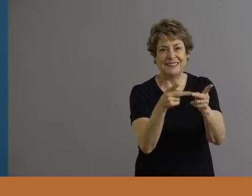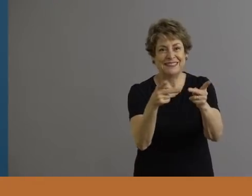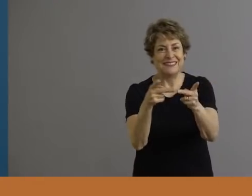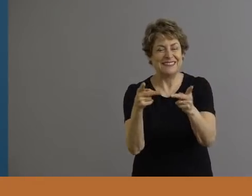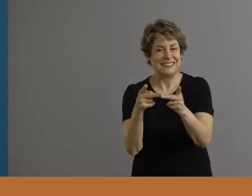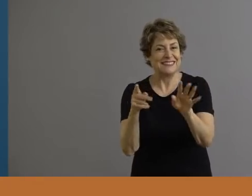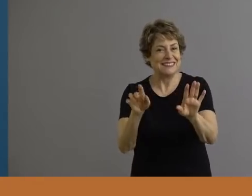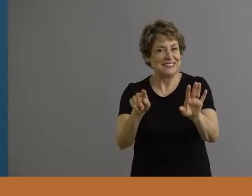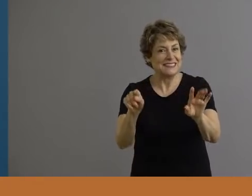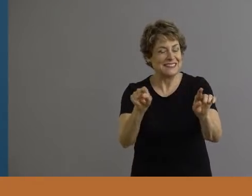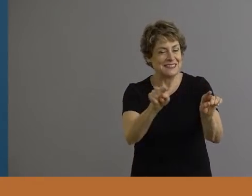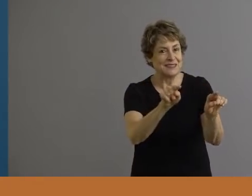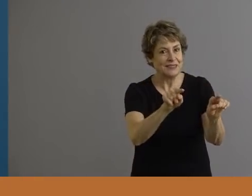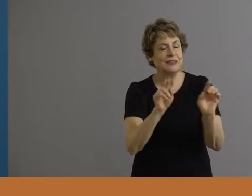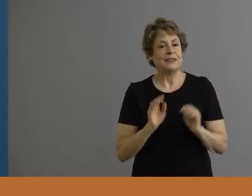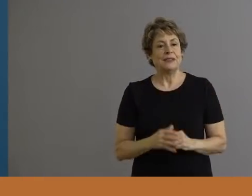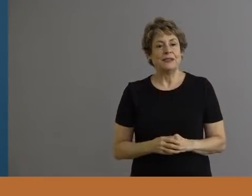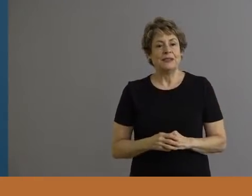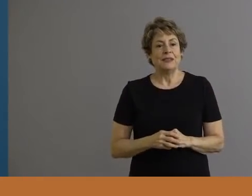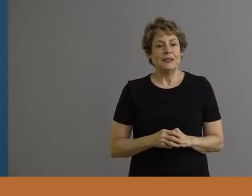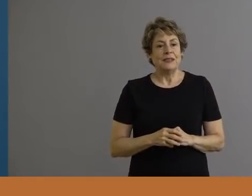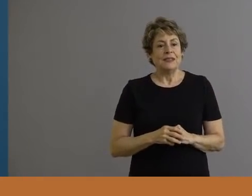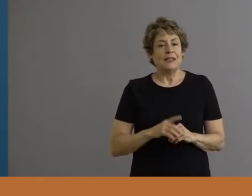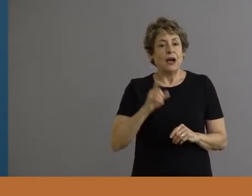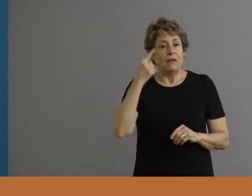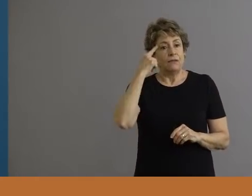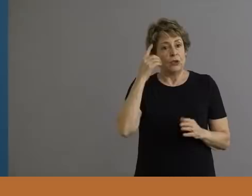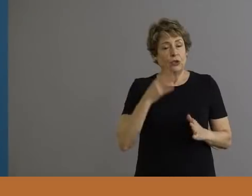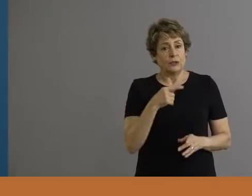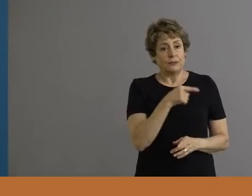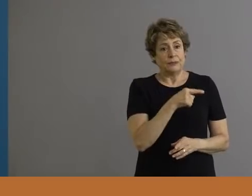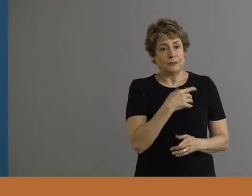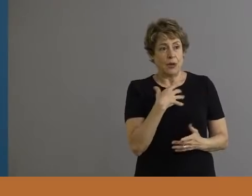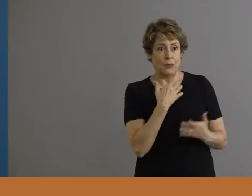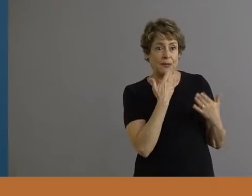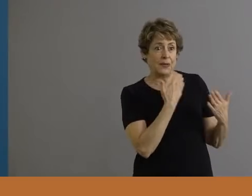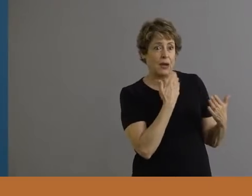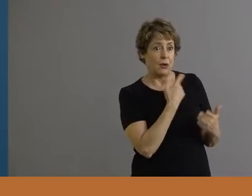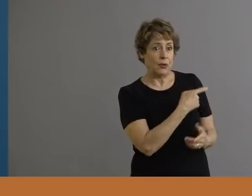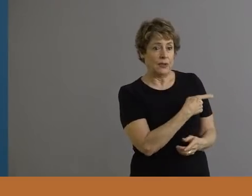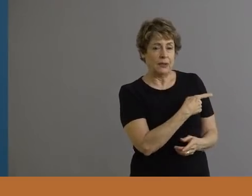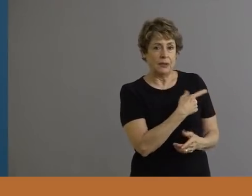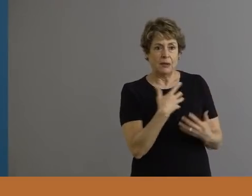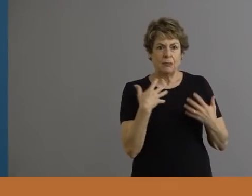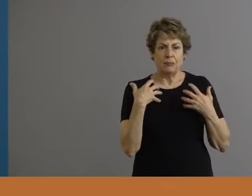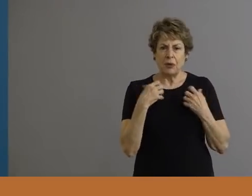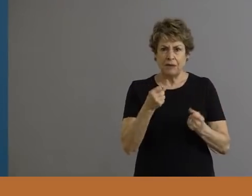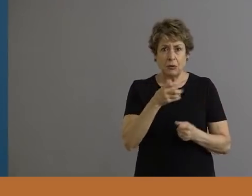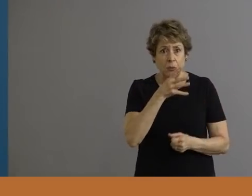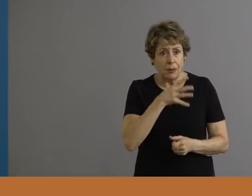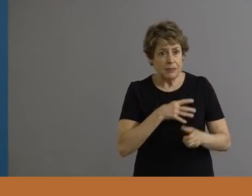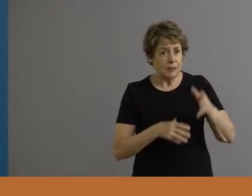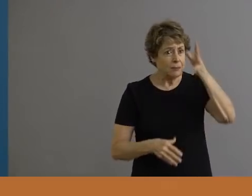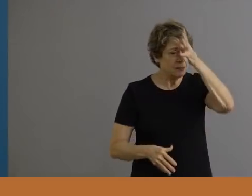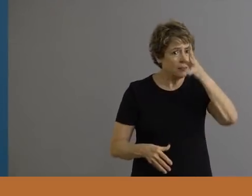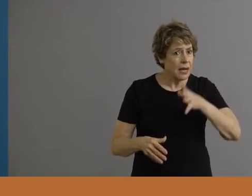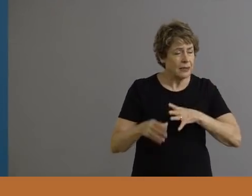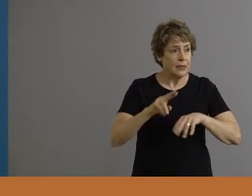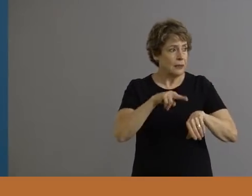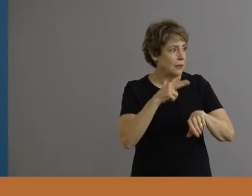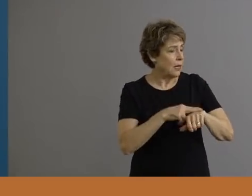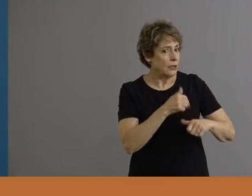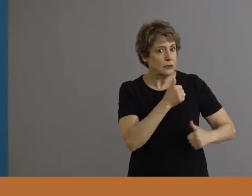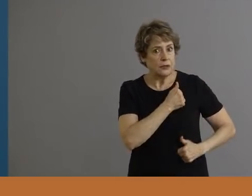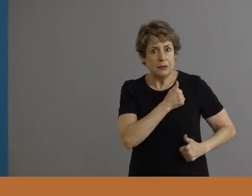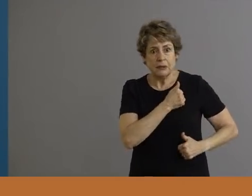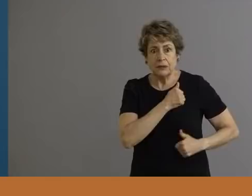the brave women and men of the National Guard and the DEMA department. I want to thank you, General McGuire, your participation